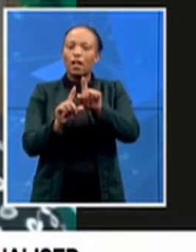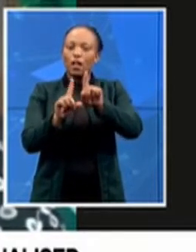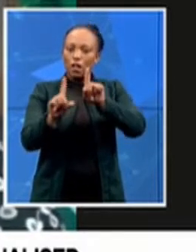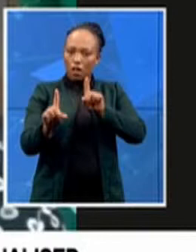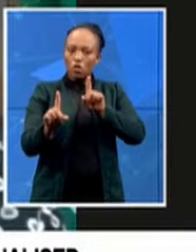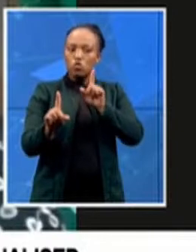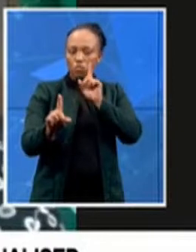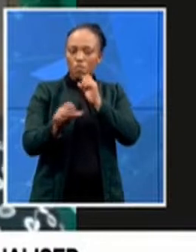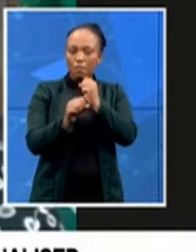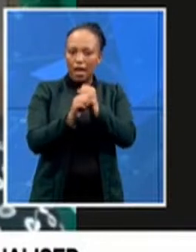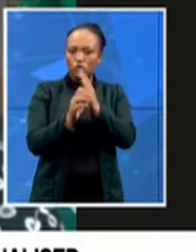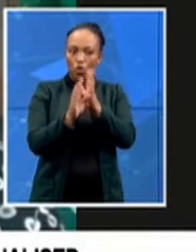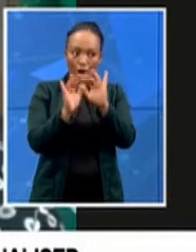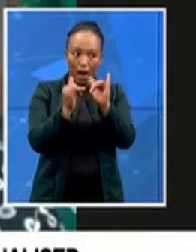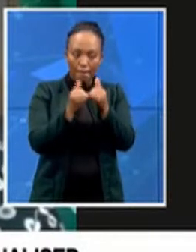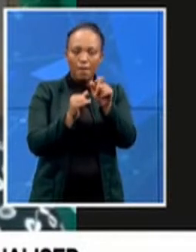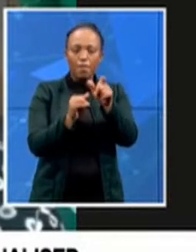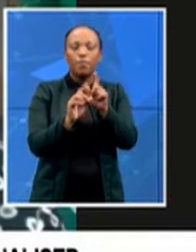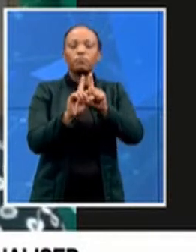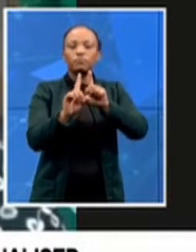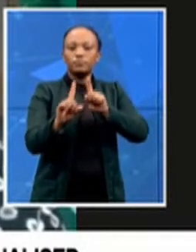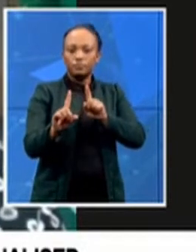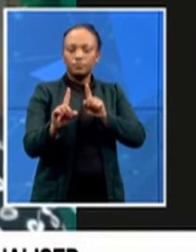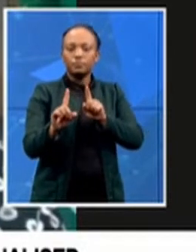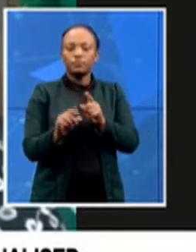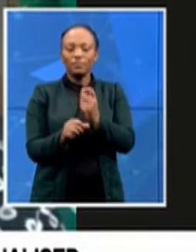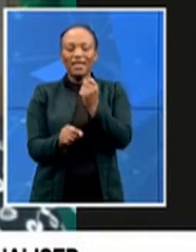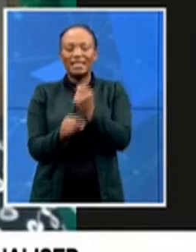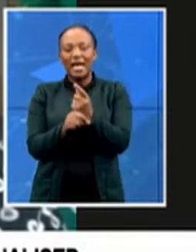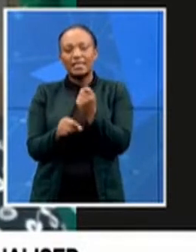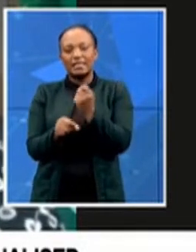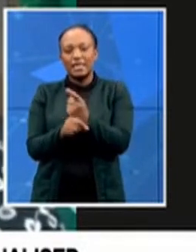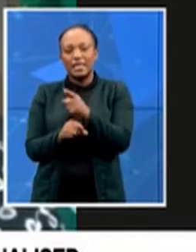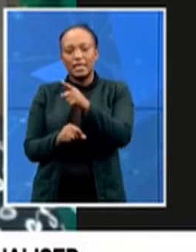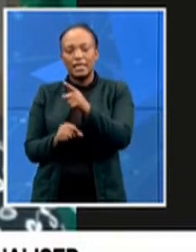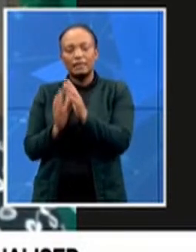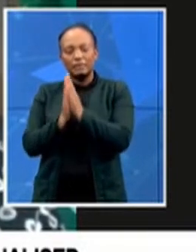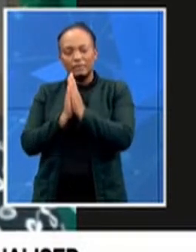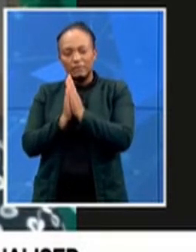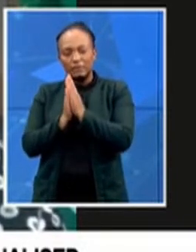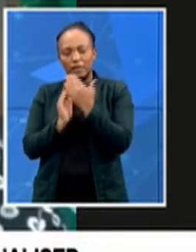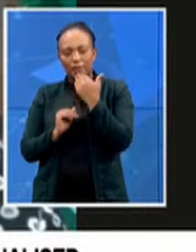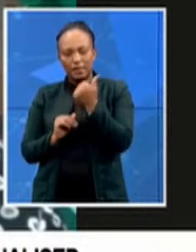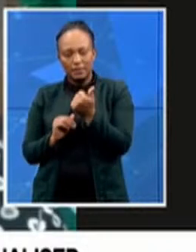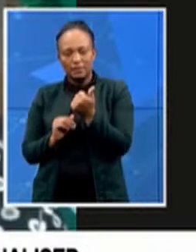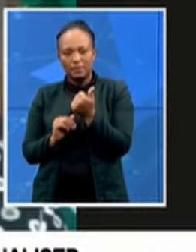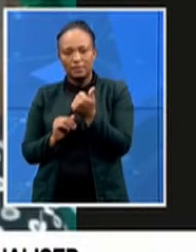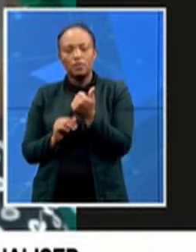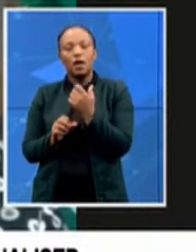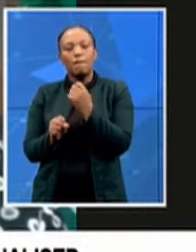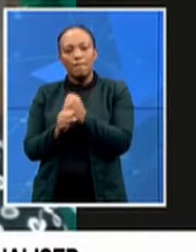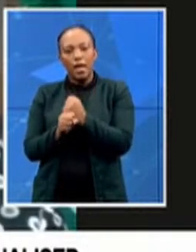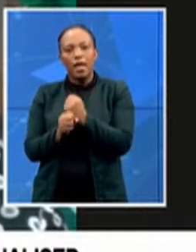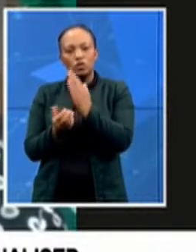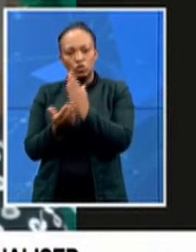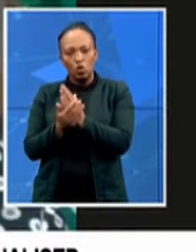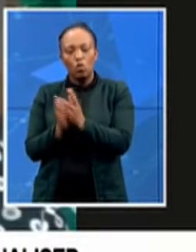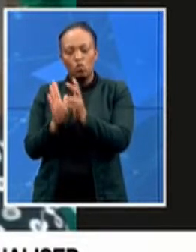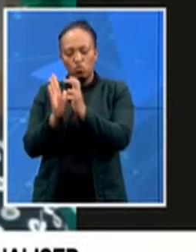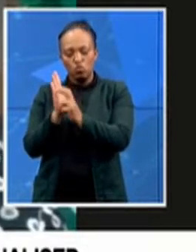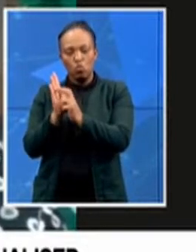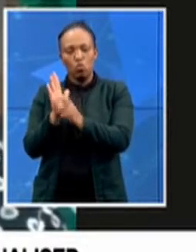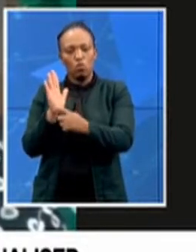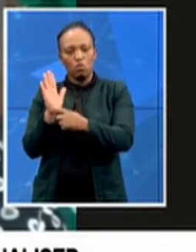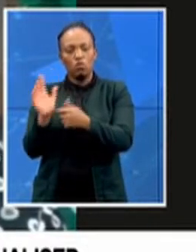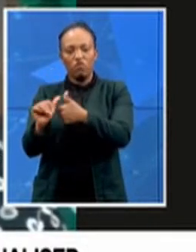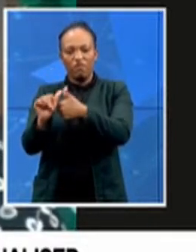taxi industry, please, we plead with you, ensure that you adhere to the protocols. To the schools, Minister